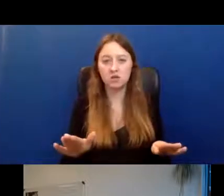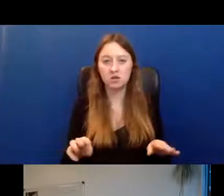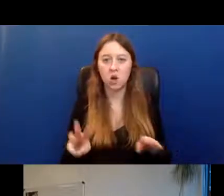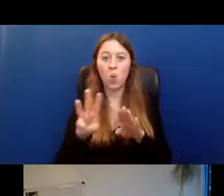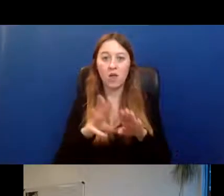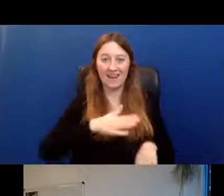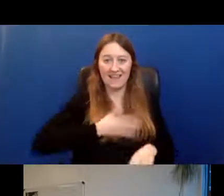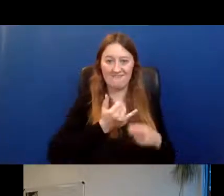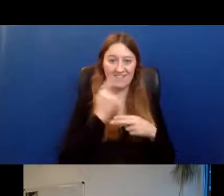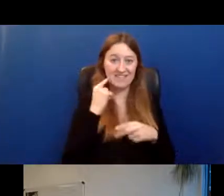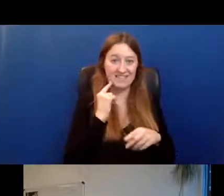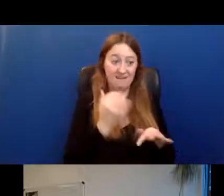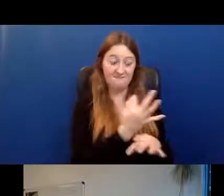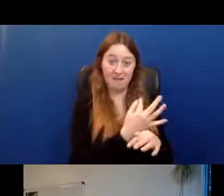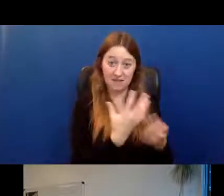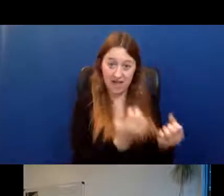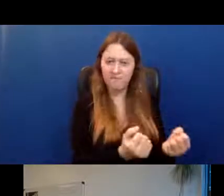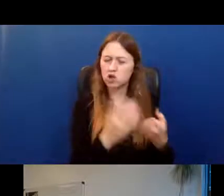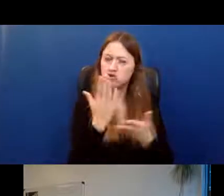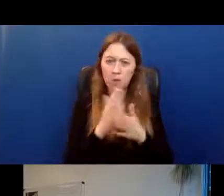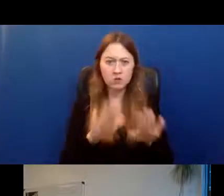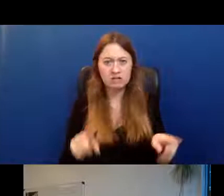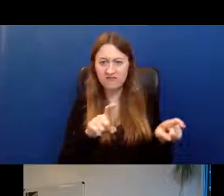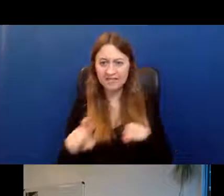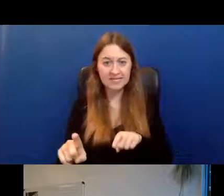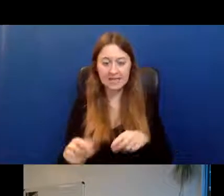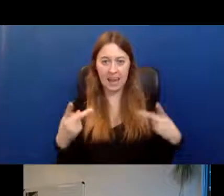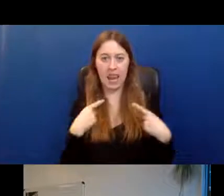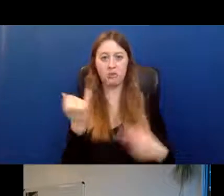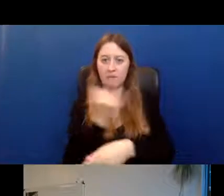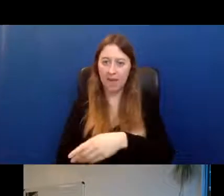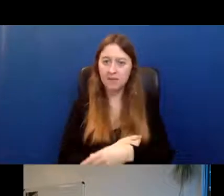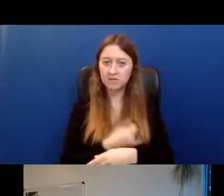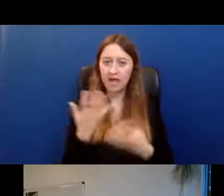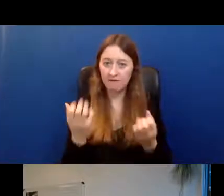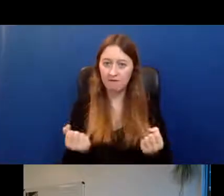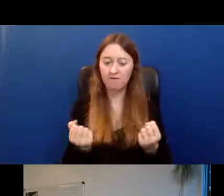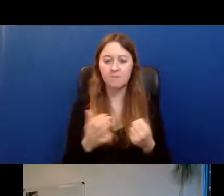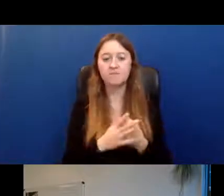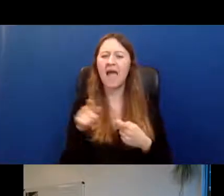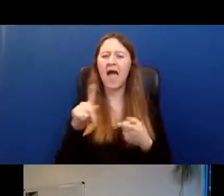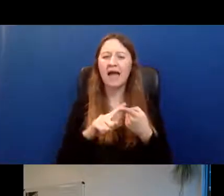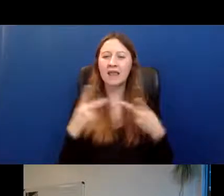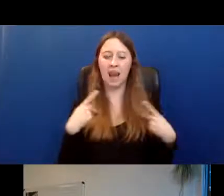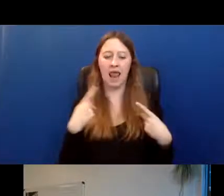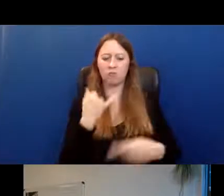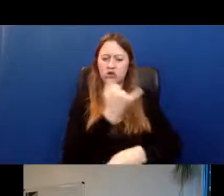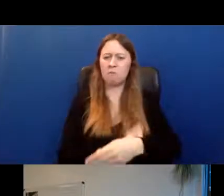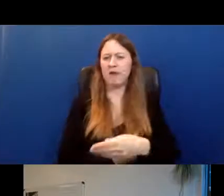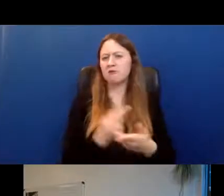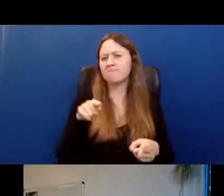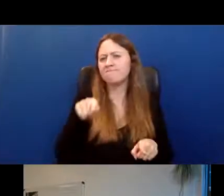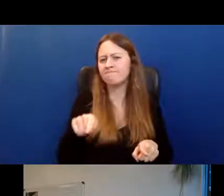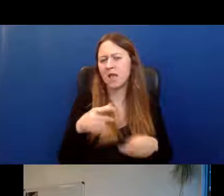deaf families, will have language impairments. So language impairments are something that, as a speech and language therapist,